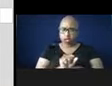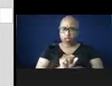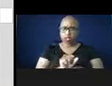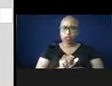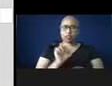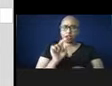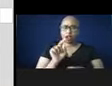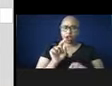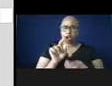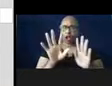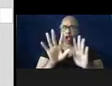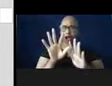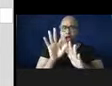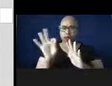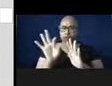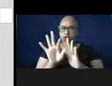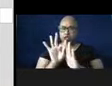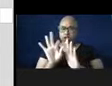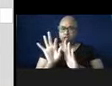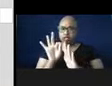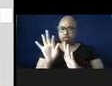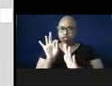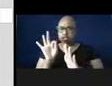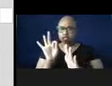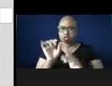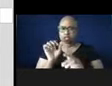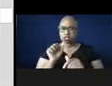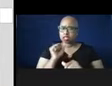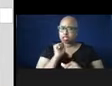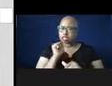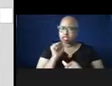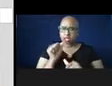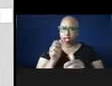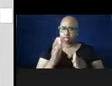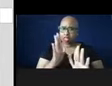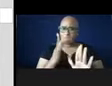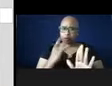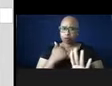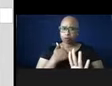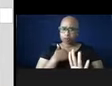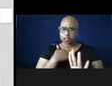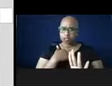Zoom is blocking the ability to share all. Let me try one other thing.